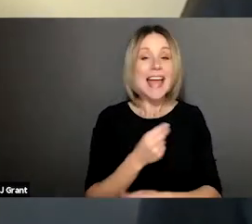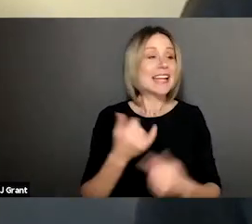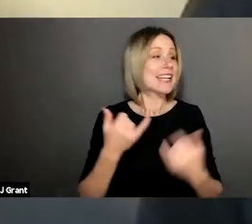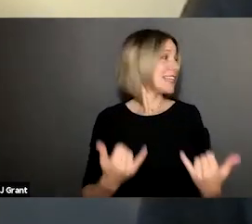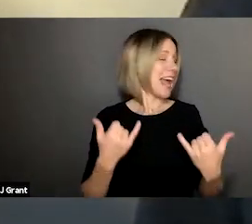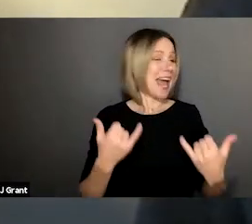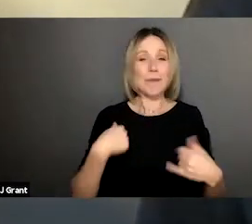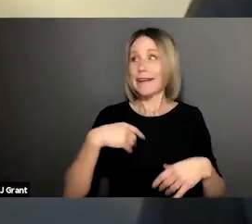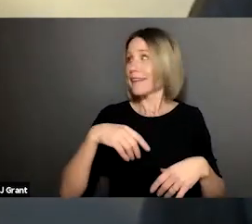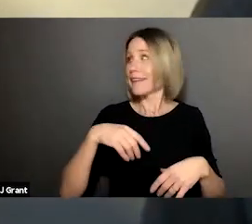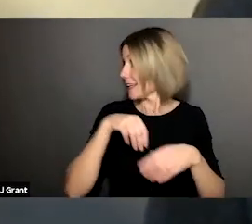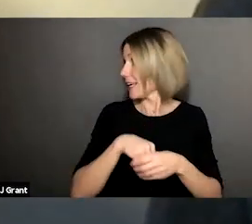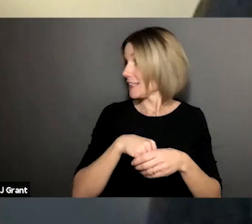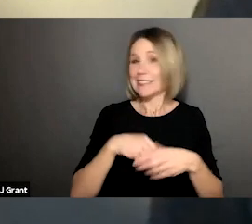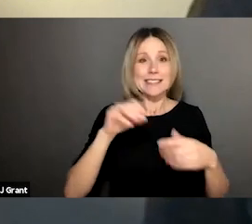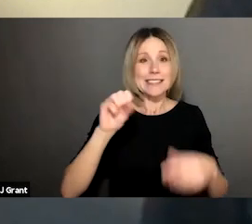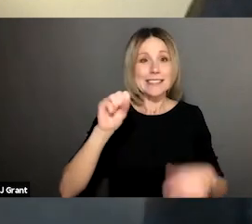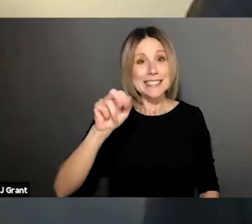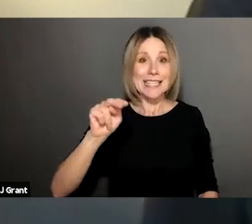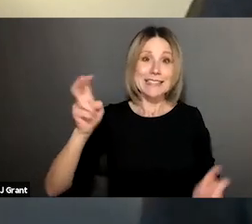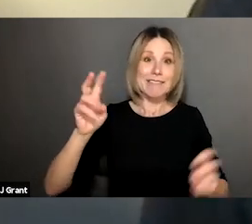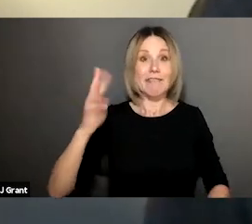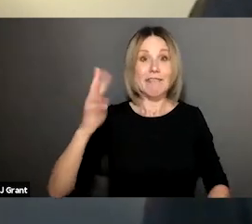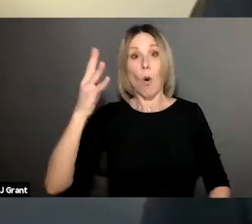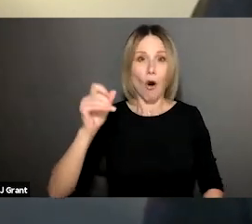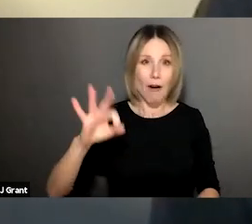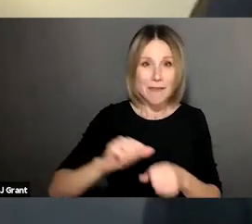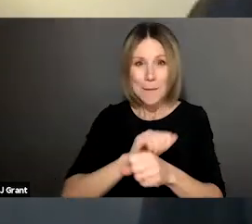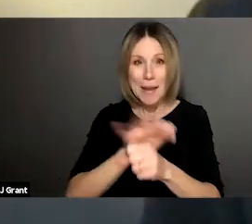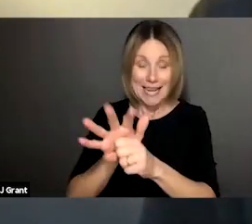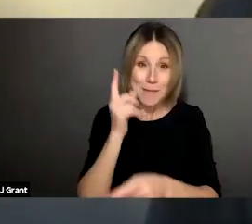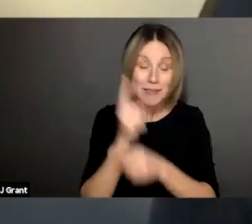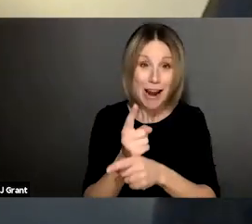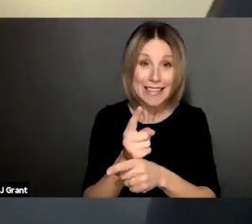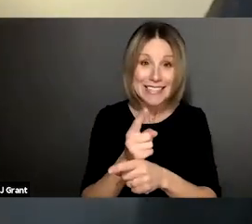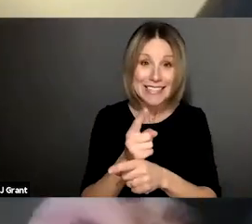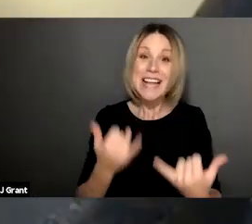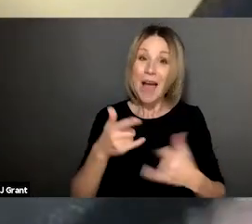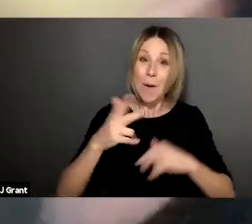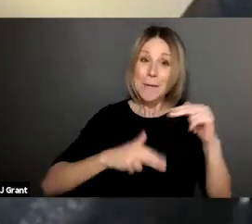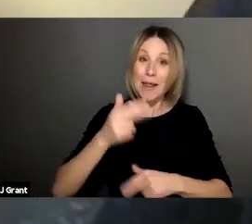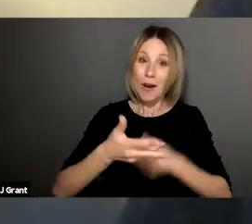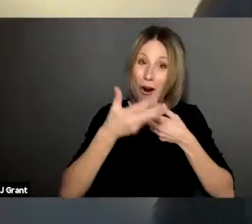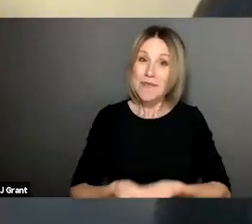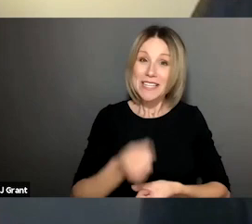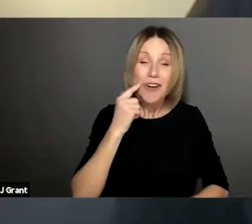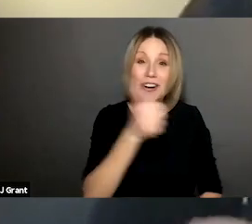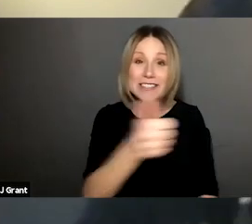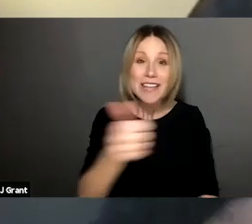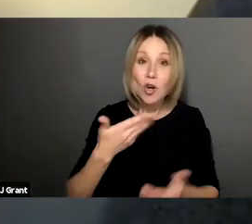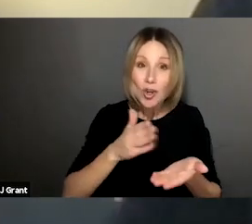I think we've got that confidence. And I think that once you do a couple no recipe recipes, your